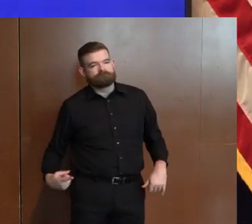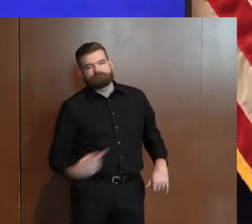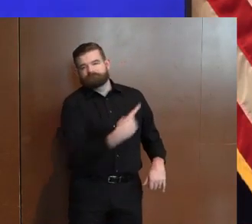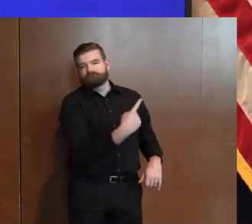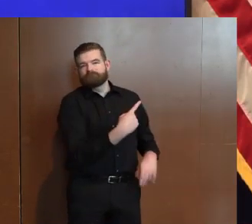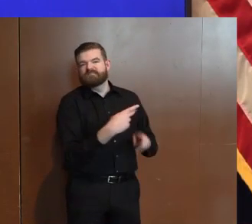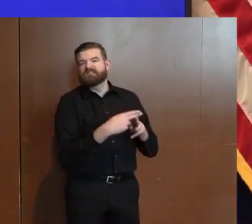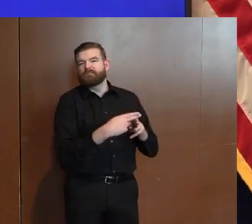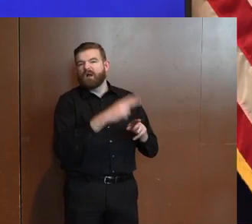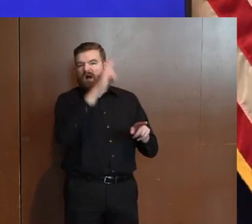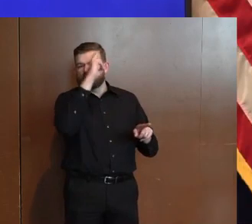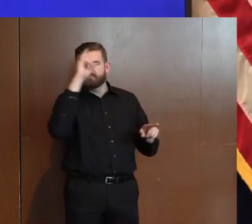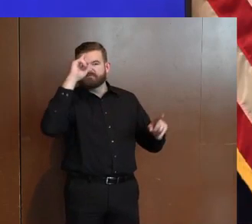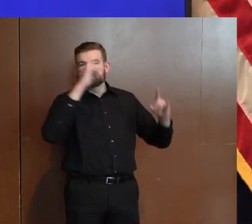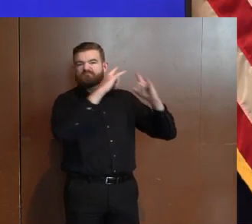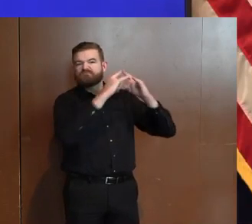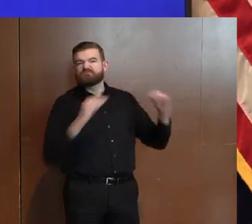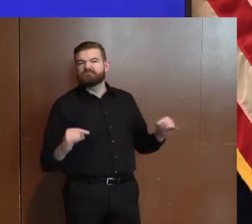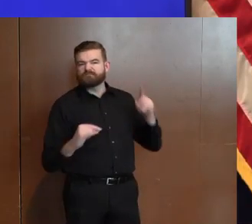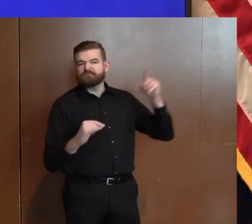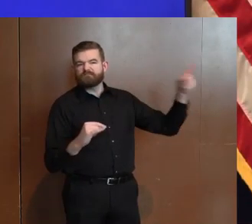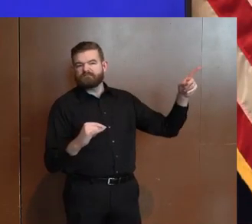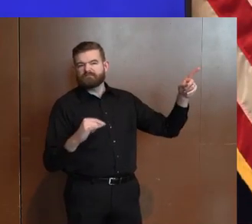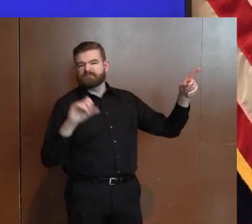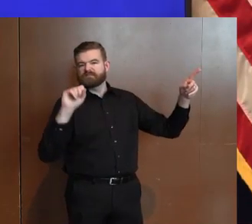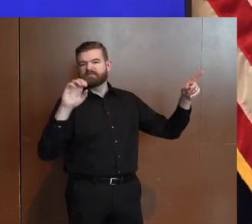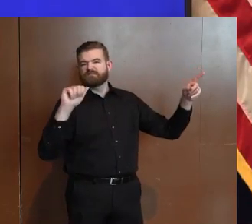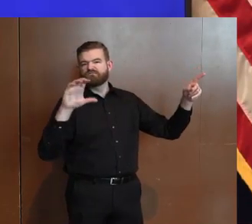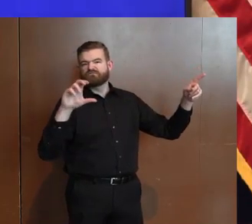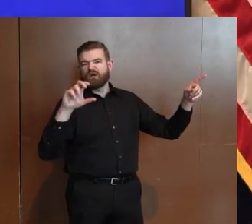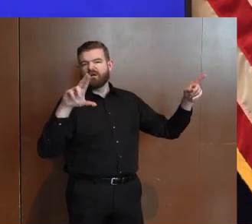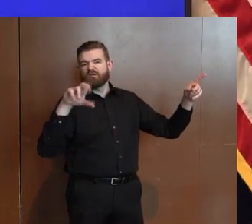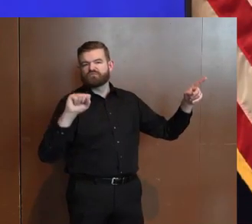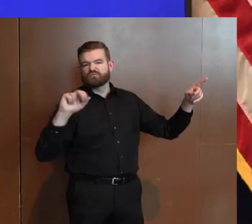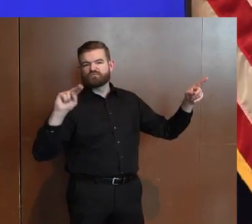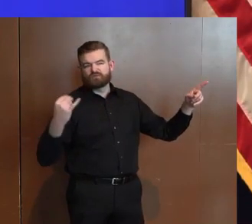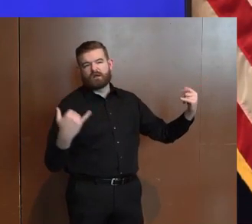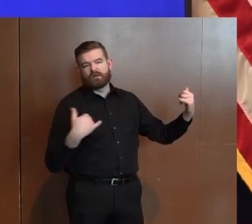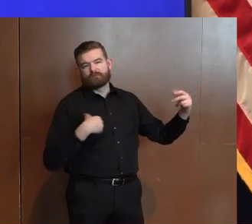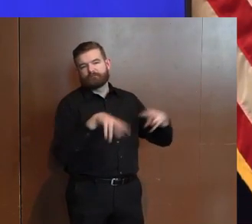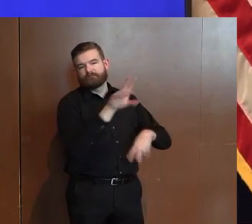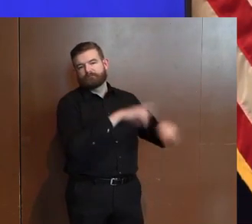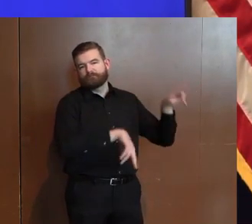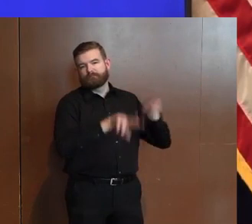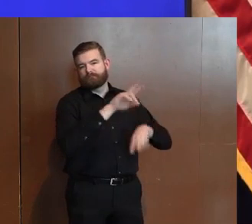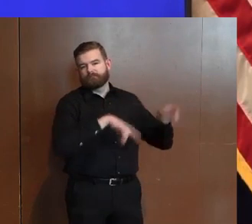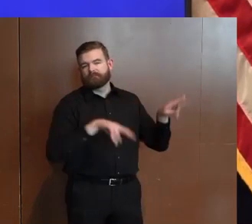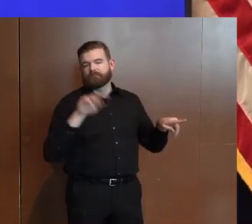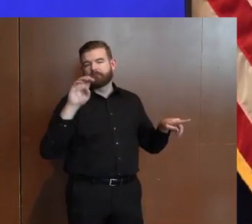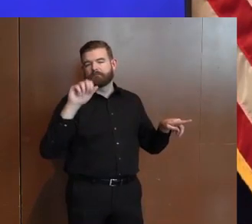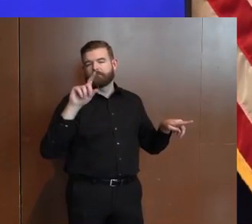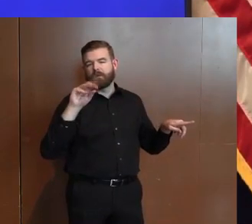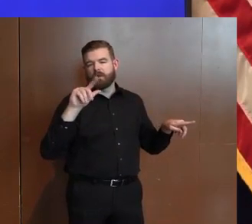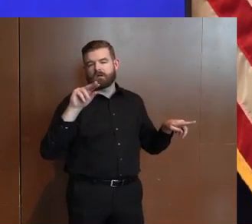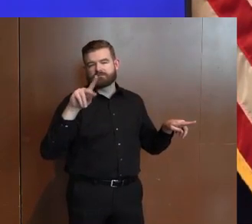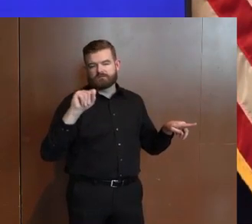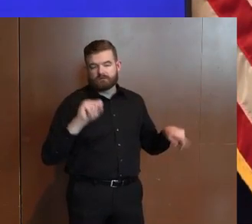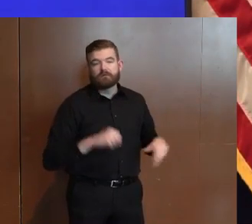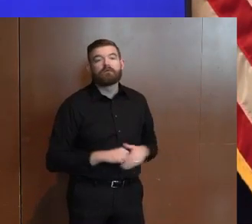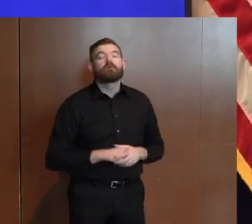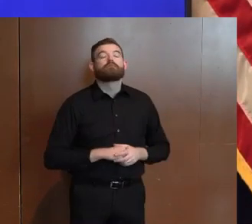Secaucus before that, and otherwise we'll be here, unless you hear otherwise, at 1 p.m. And I would just repeat what we've